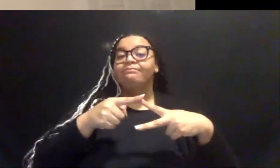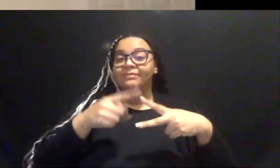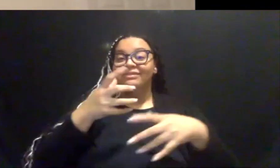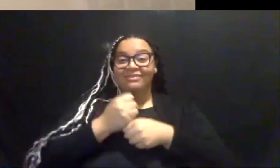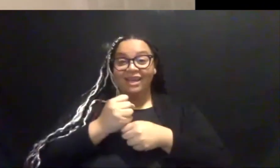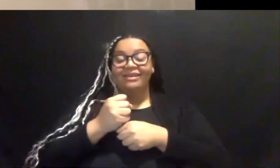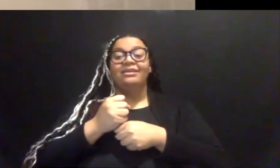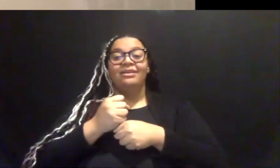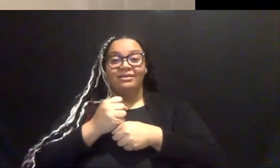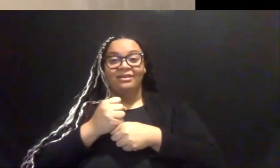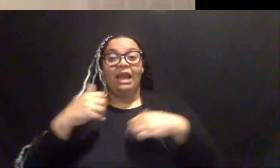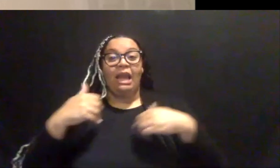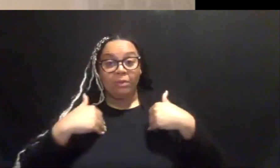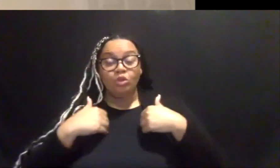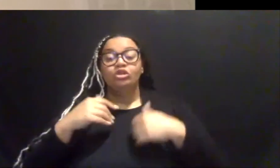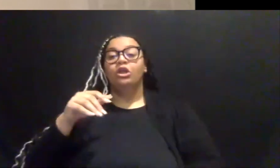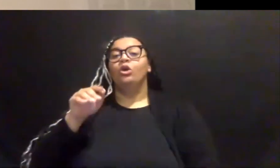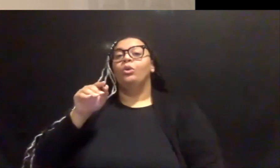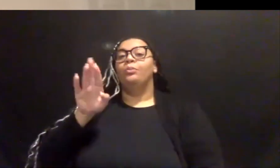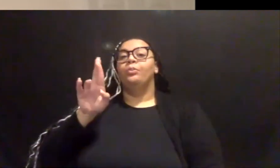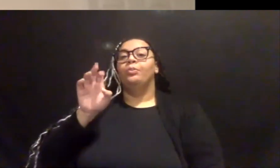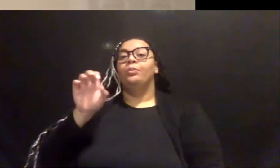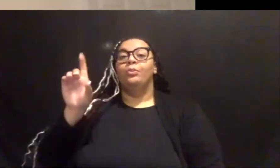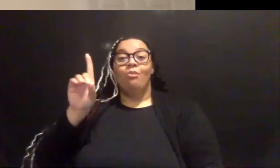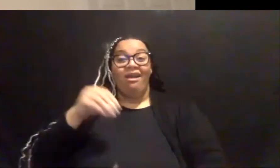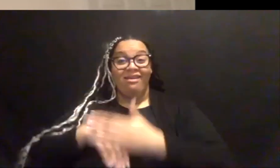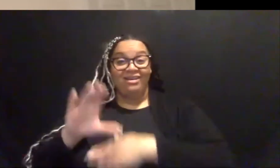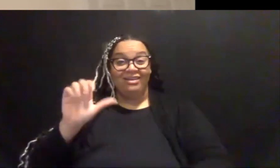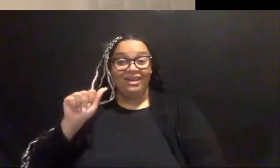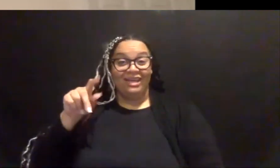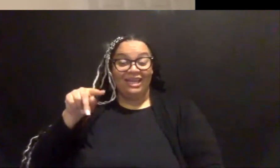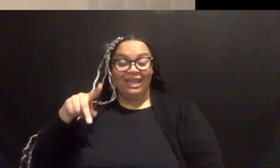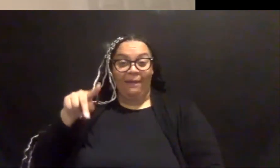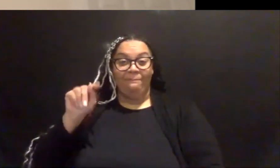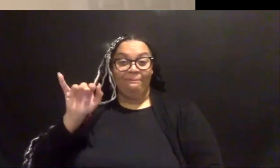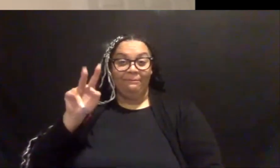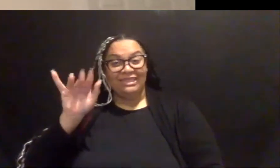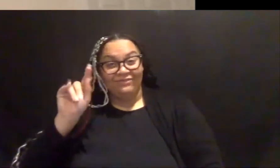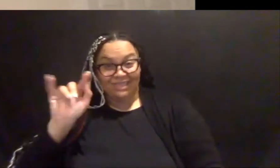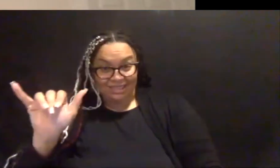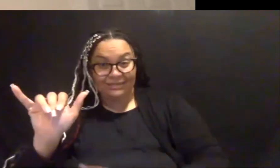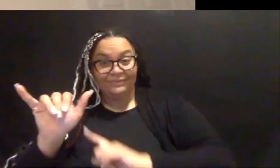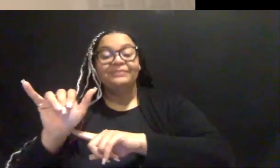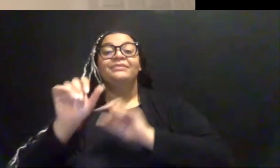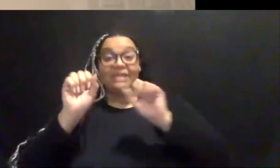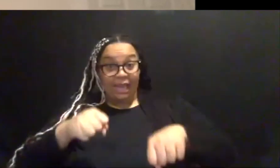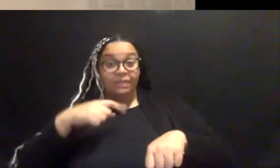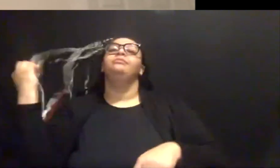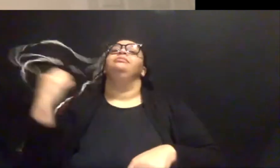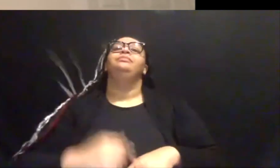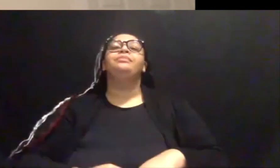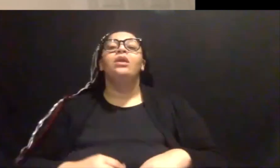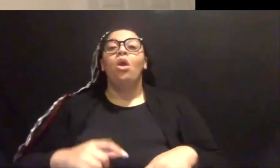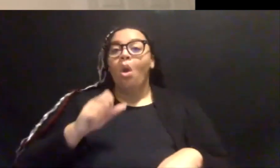bred animals. So Duke Lemur Center has actually done this, where you can breed animals in captivity, bring them, sort of